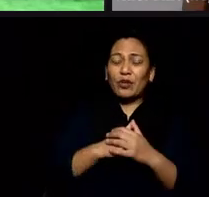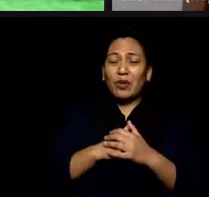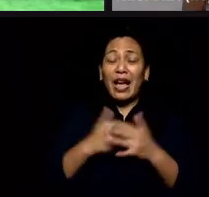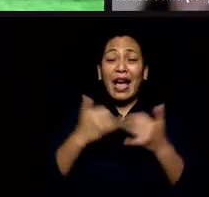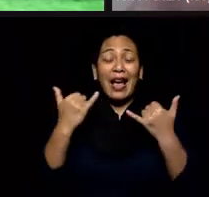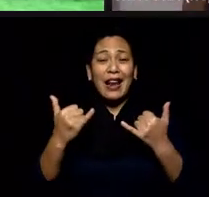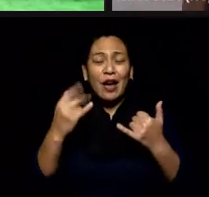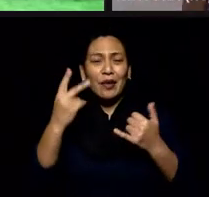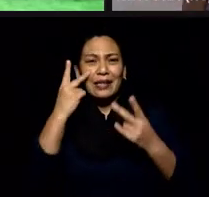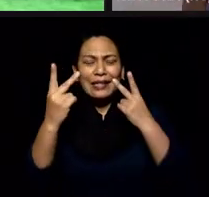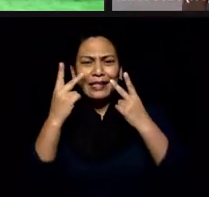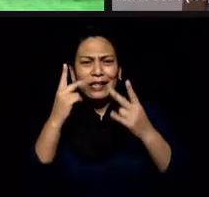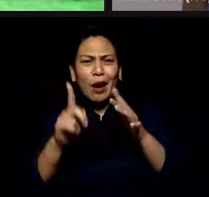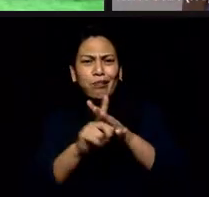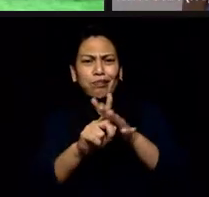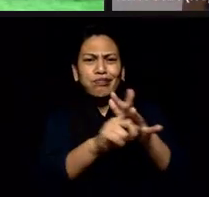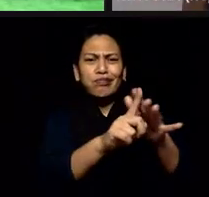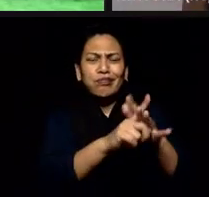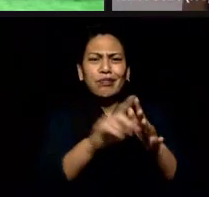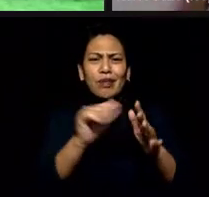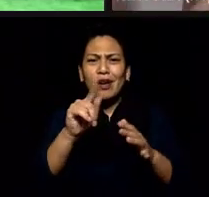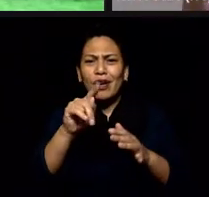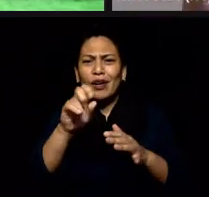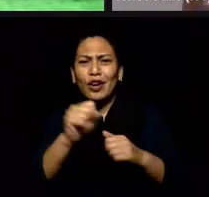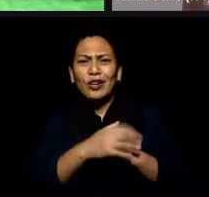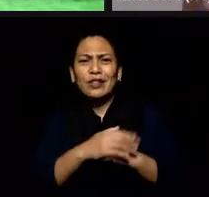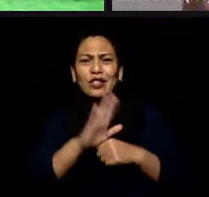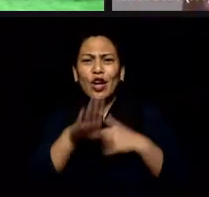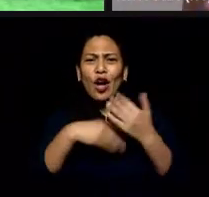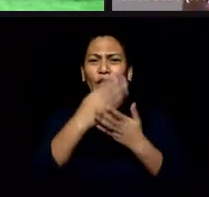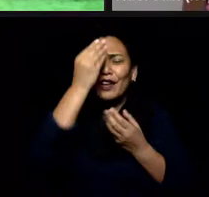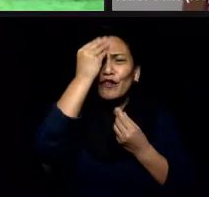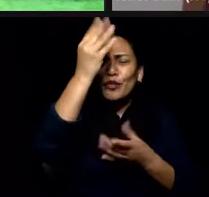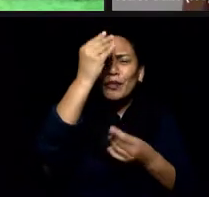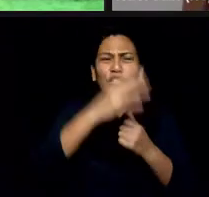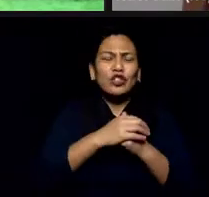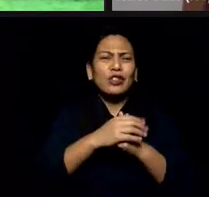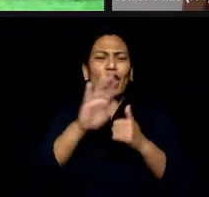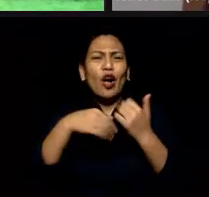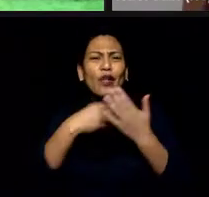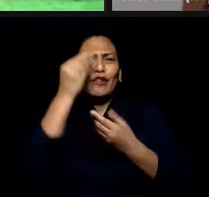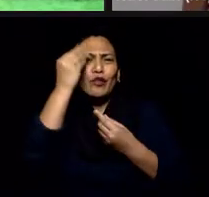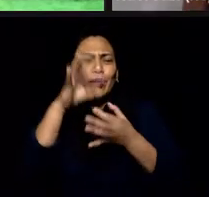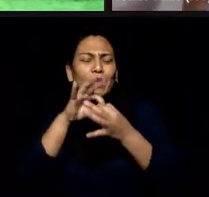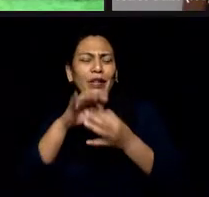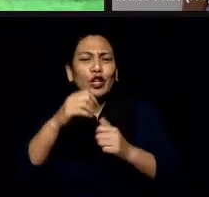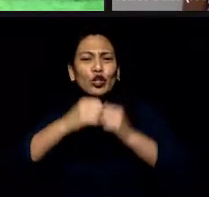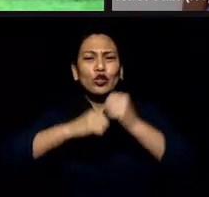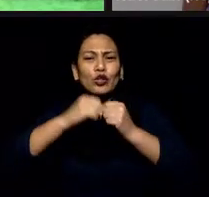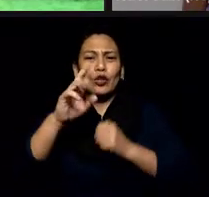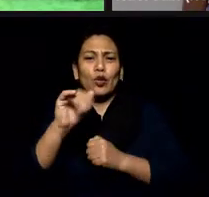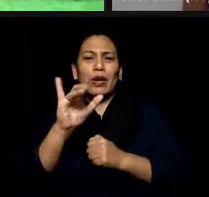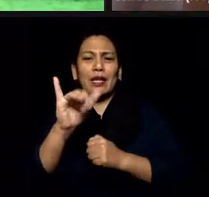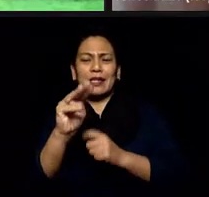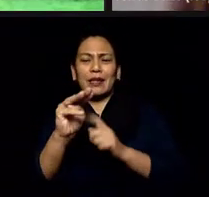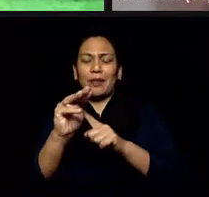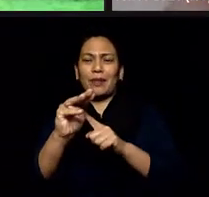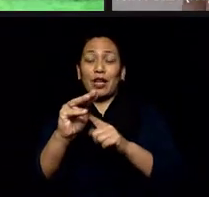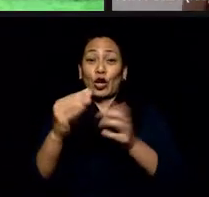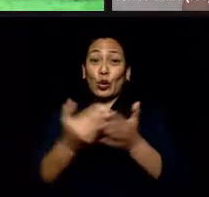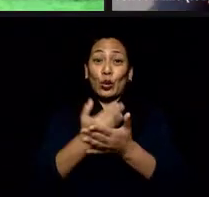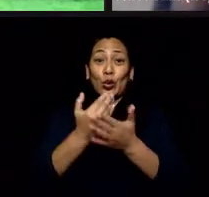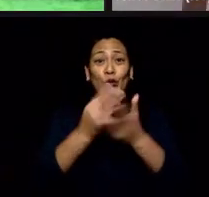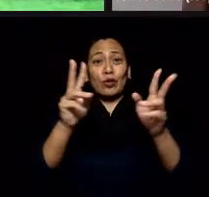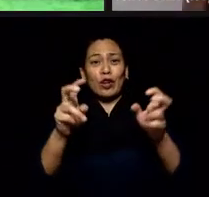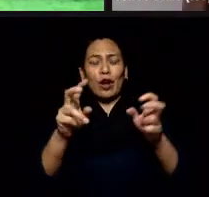arts, all of this info in the dressing room, all these things about structural racism in our community, it's not new. It's just